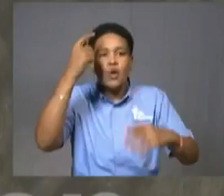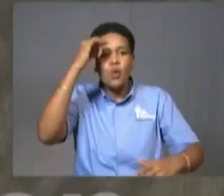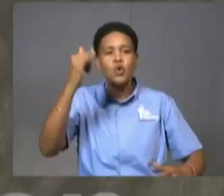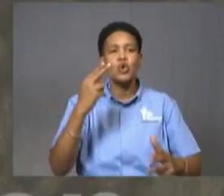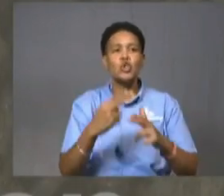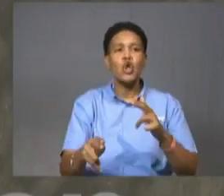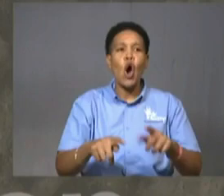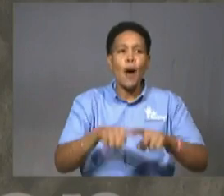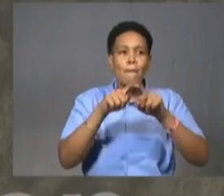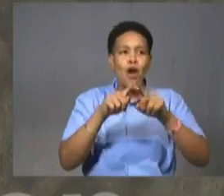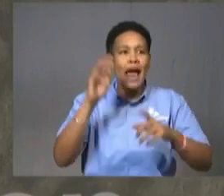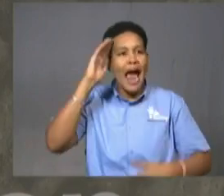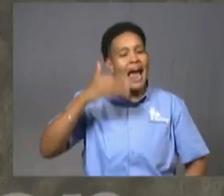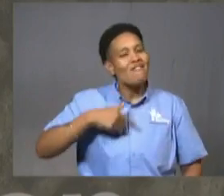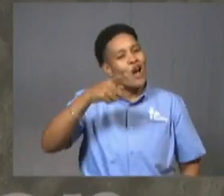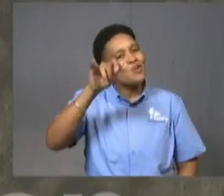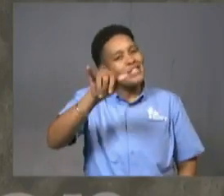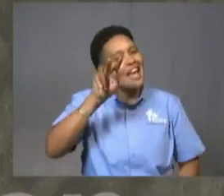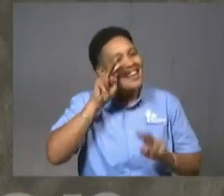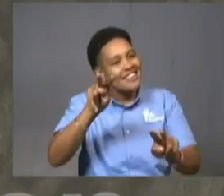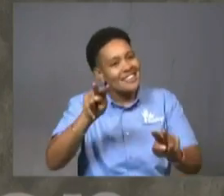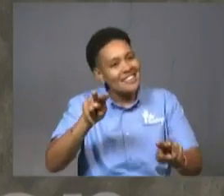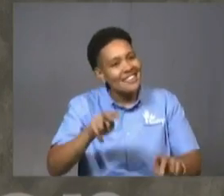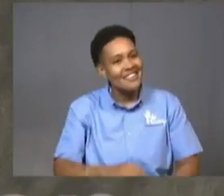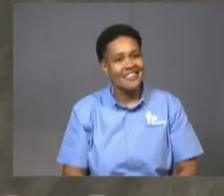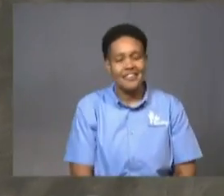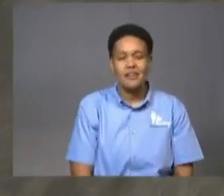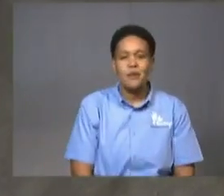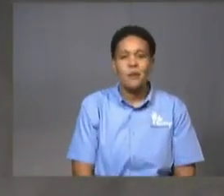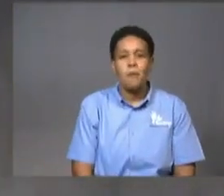short break and invite you to stay tuned.